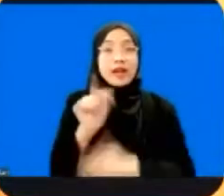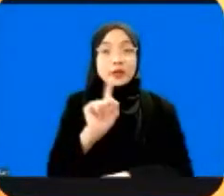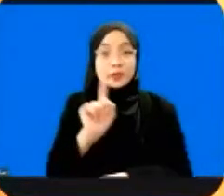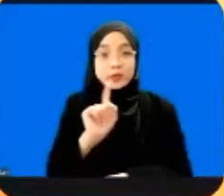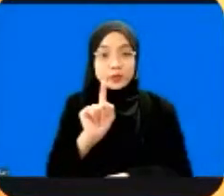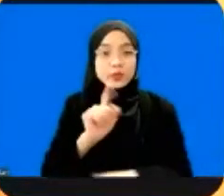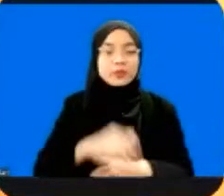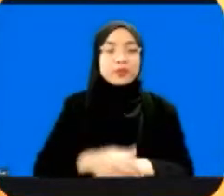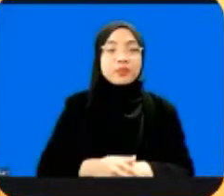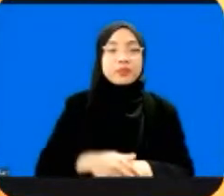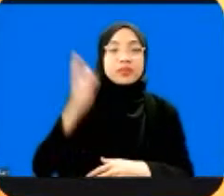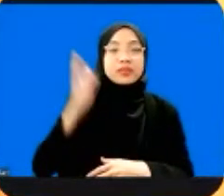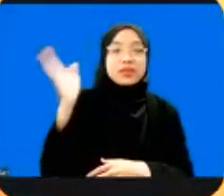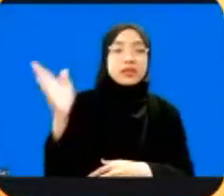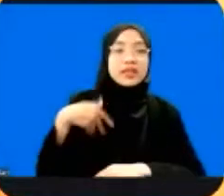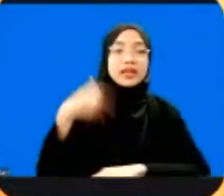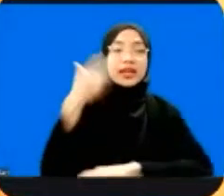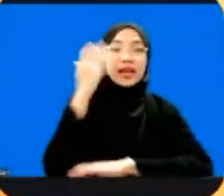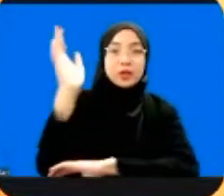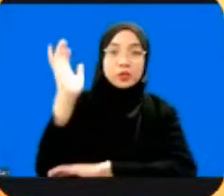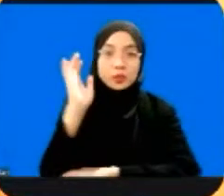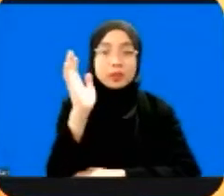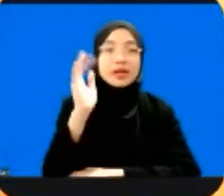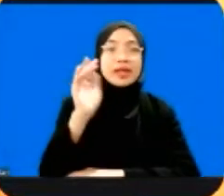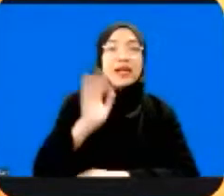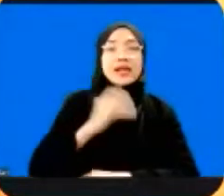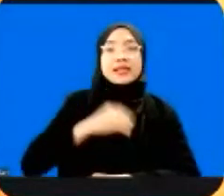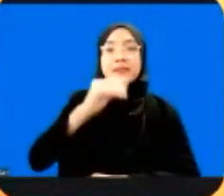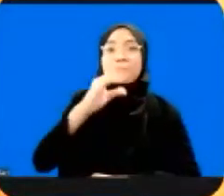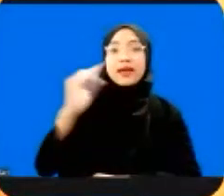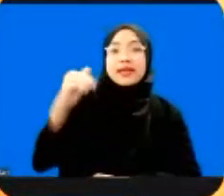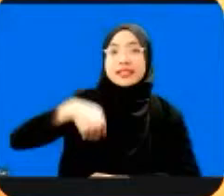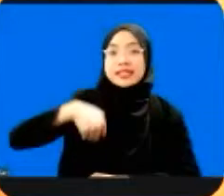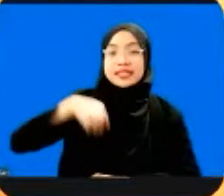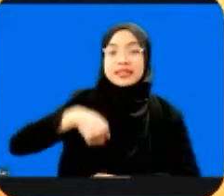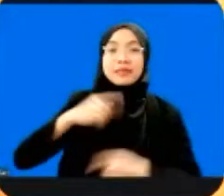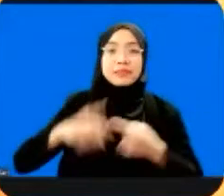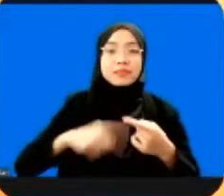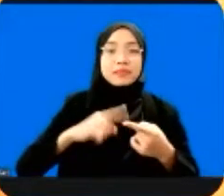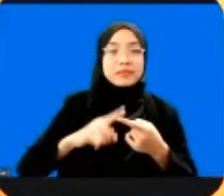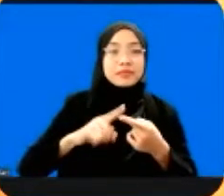have. First, Alice Budisat Srijo